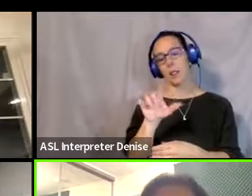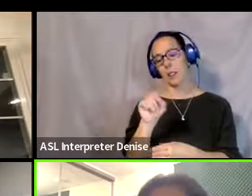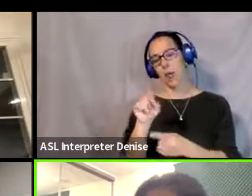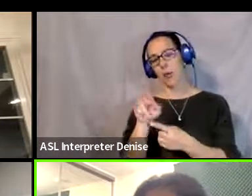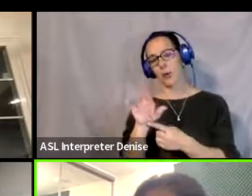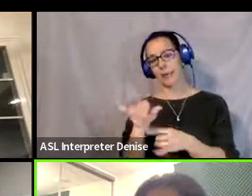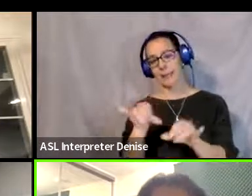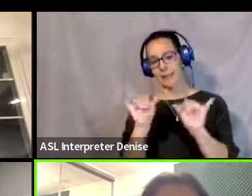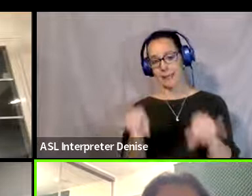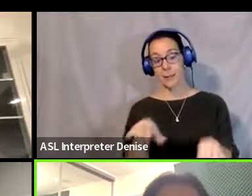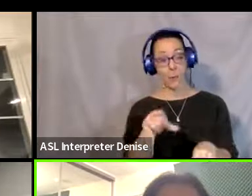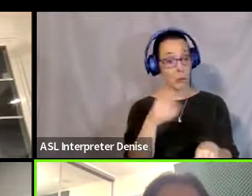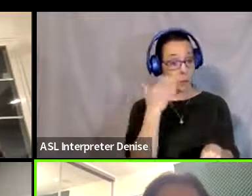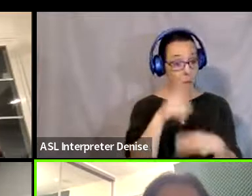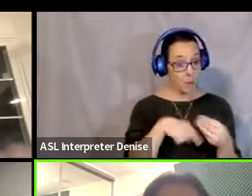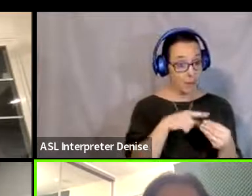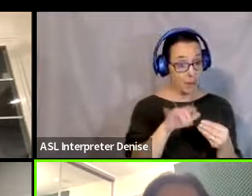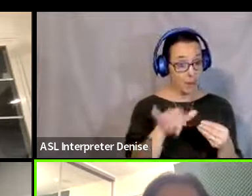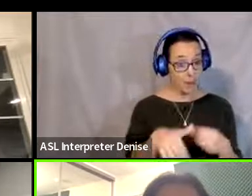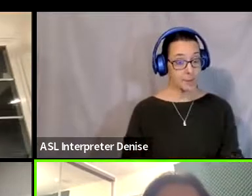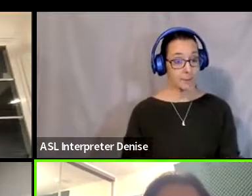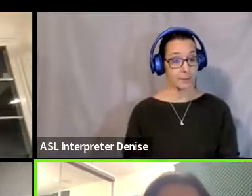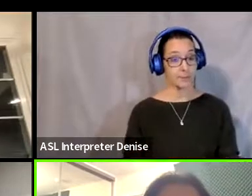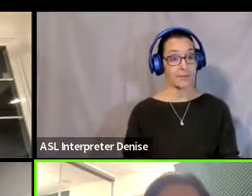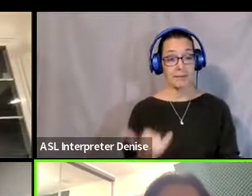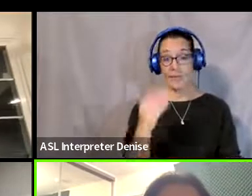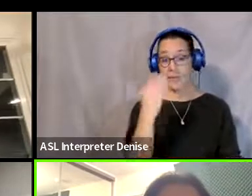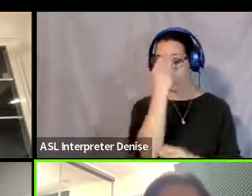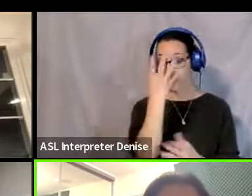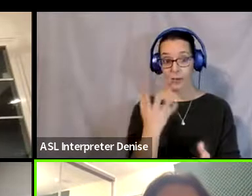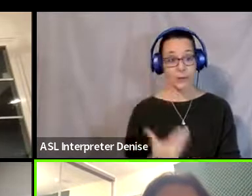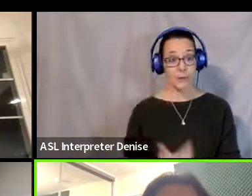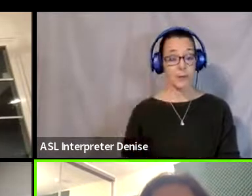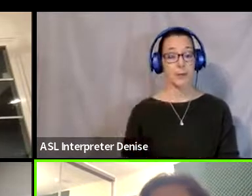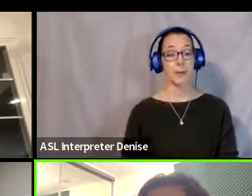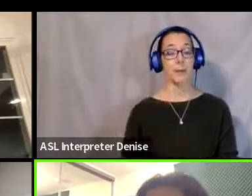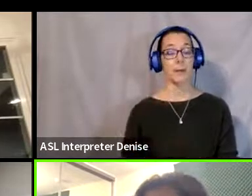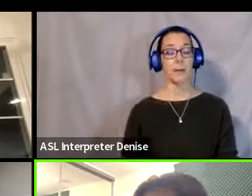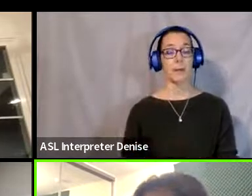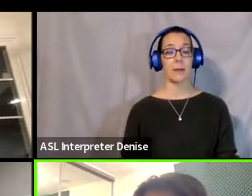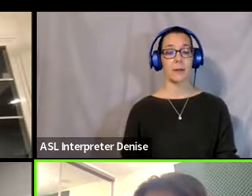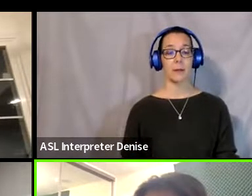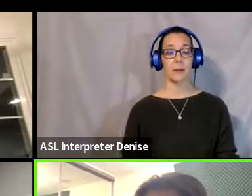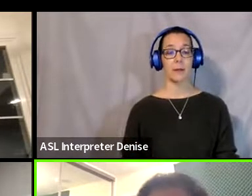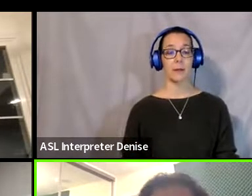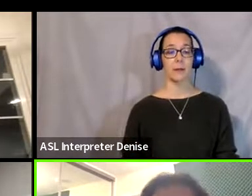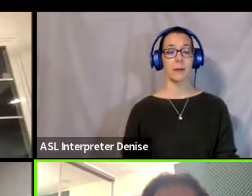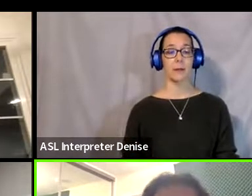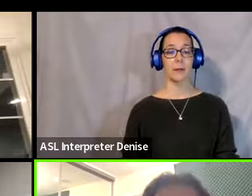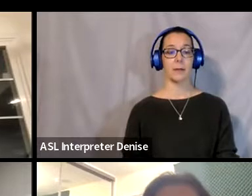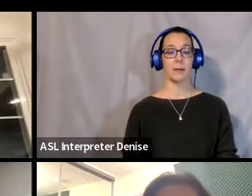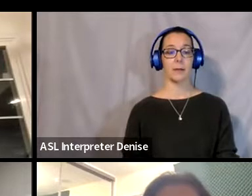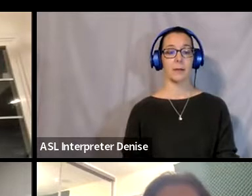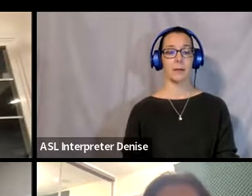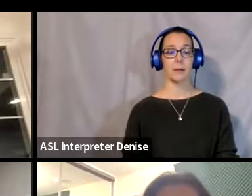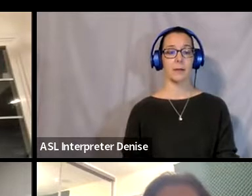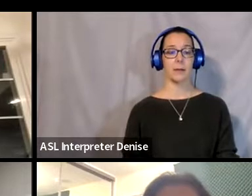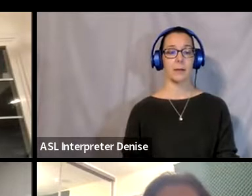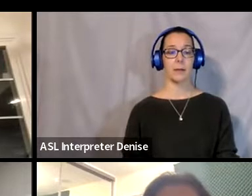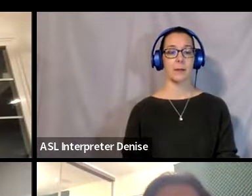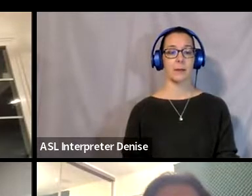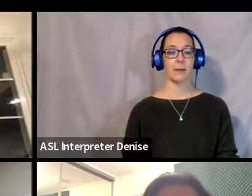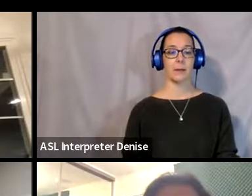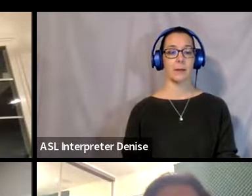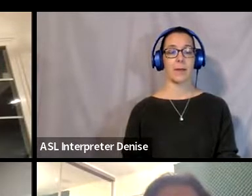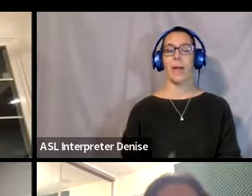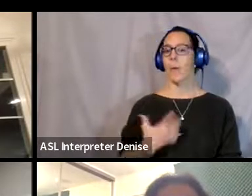on that? Any information on that you can share with us? I just want to make